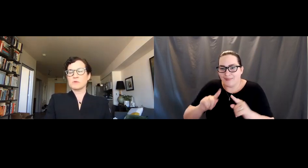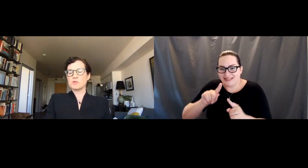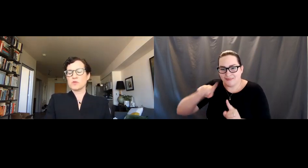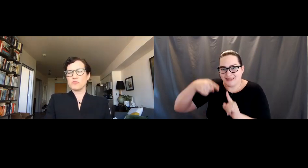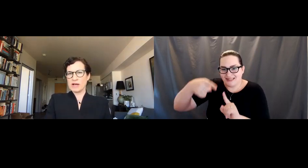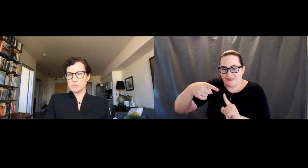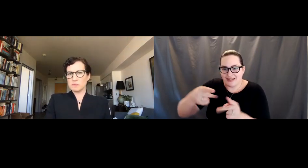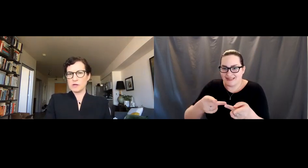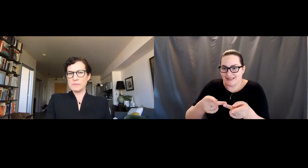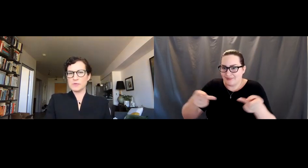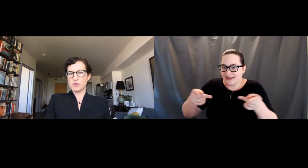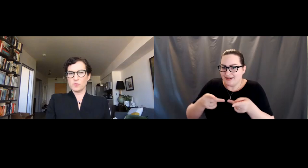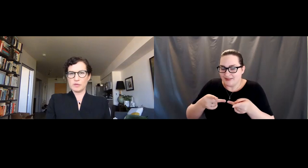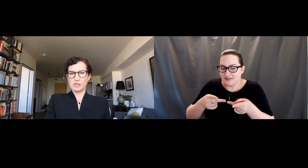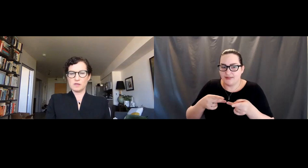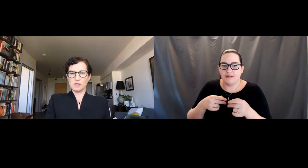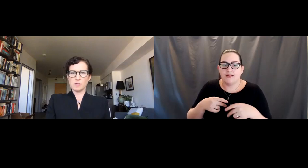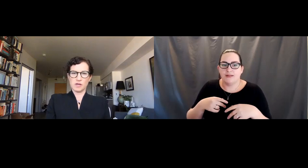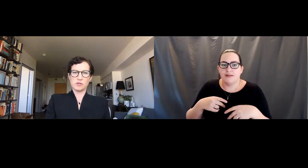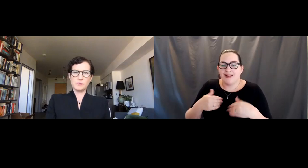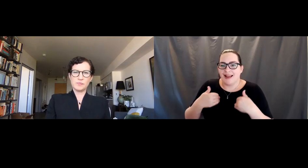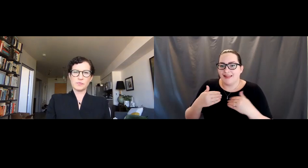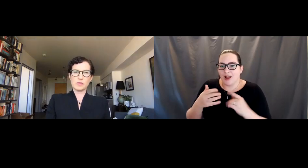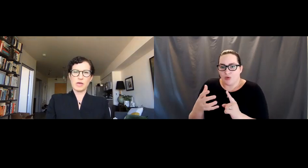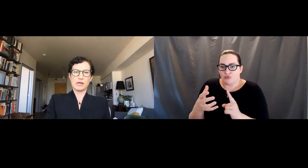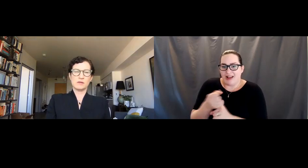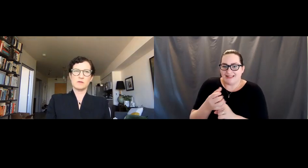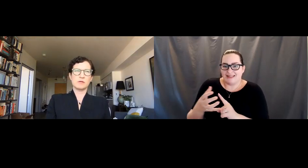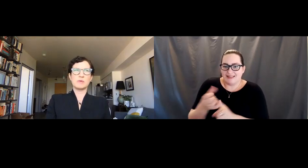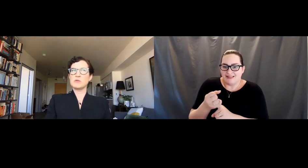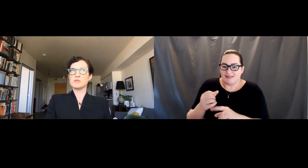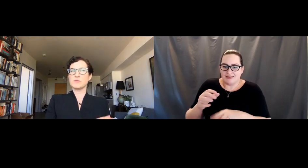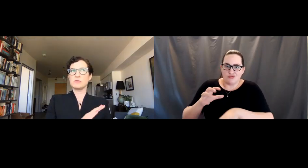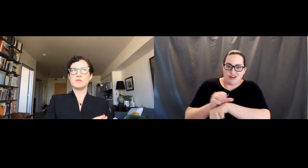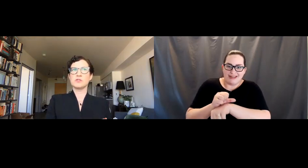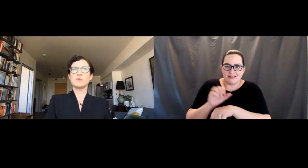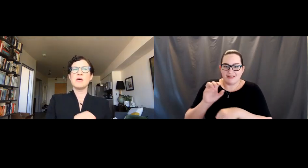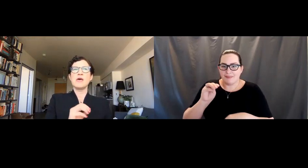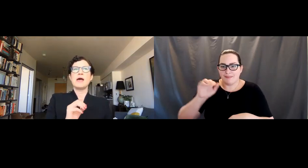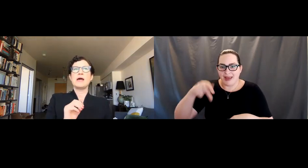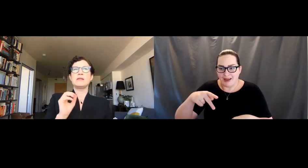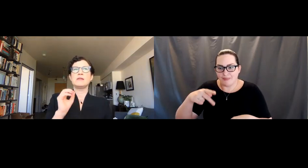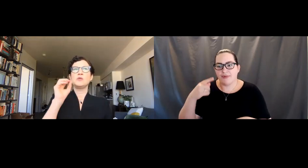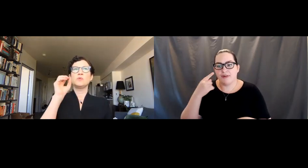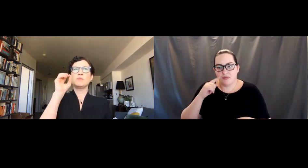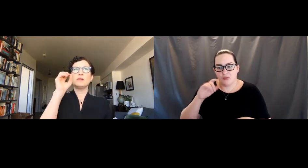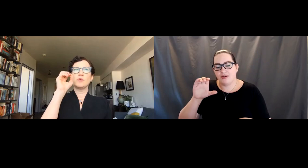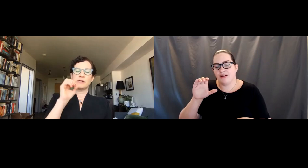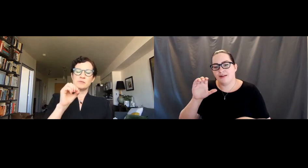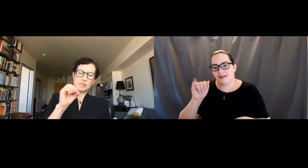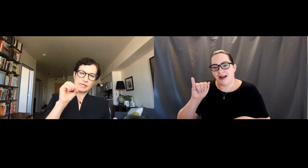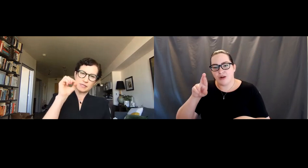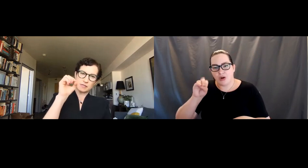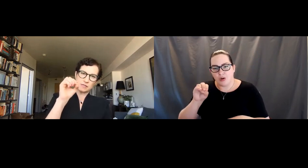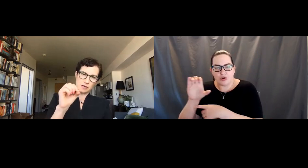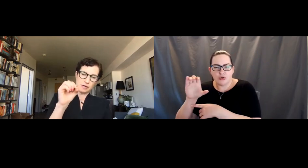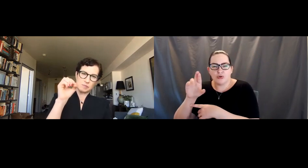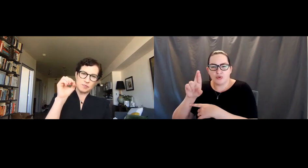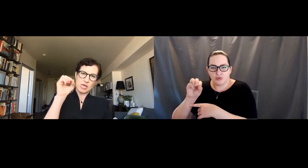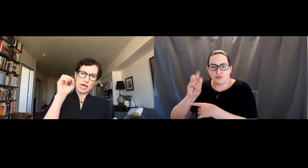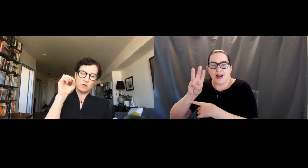popular one was a harassment map of women in Cairo, or maybe just throughout Egypt. And you would pinpoint a place,